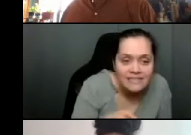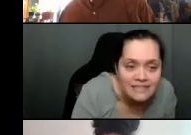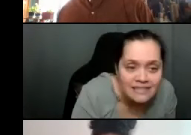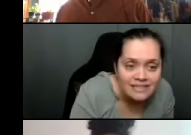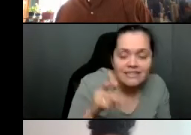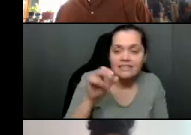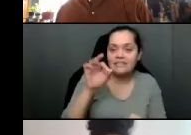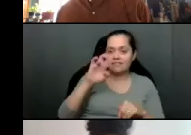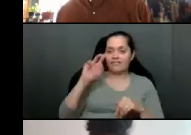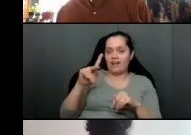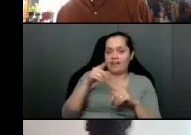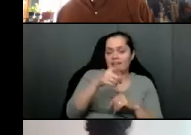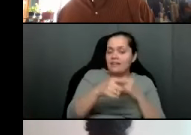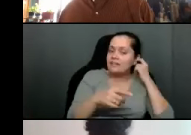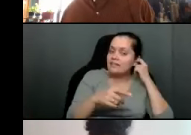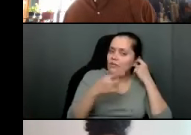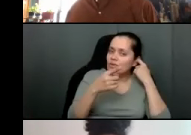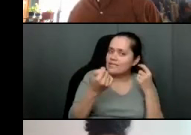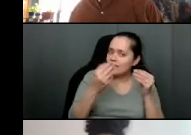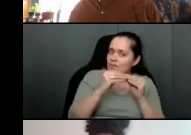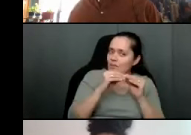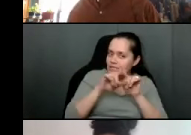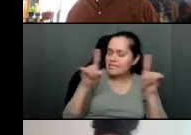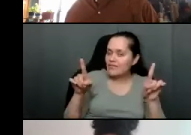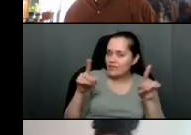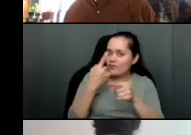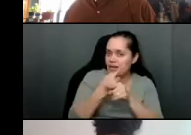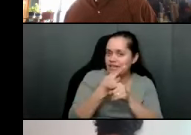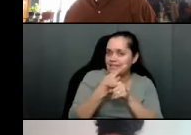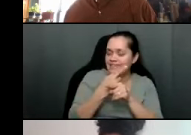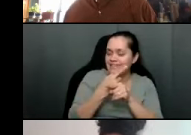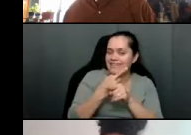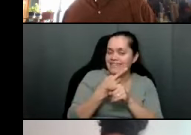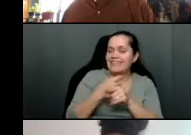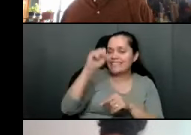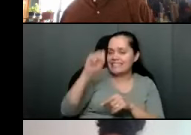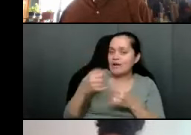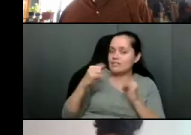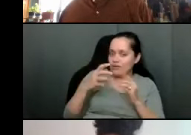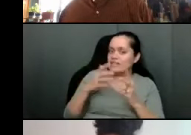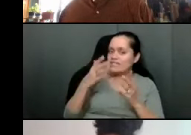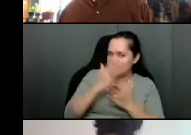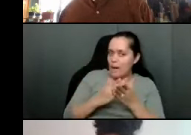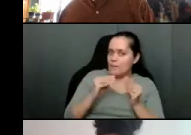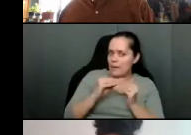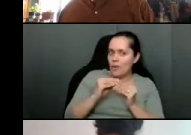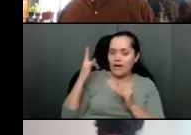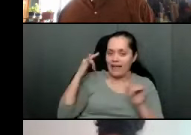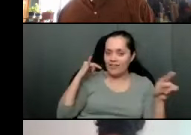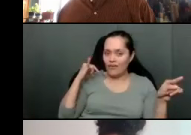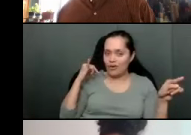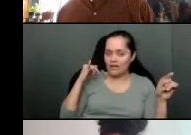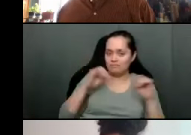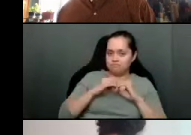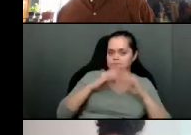one. Well, this one's a bit different, isn't it? The South still has some of it, but boy, California jumped